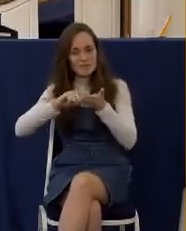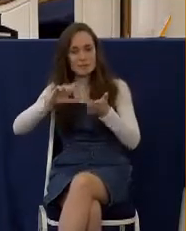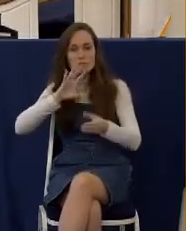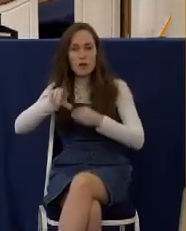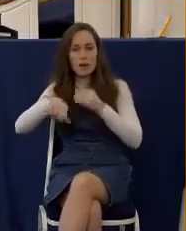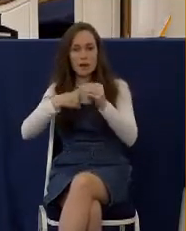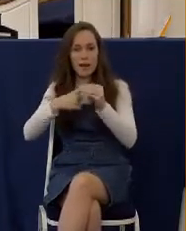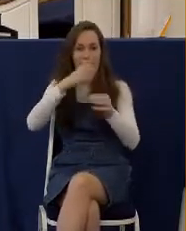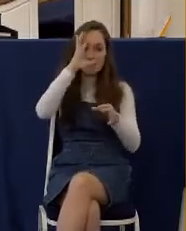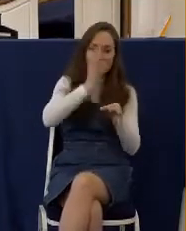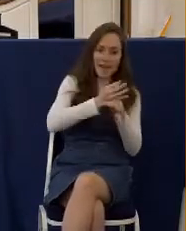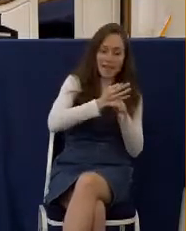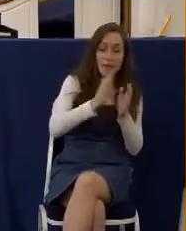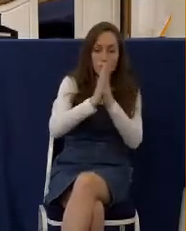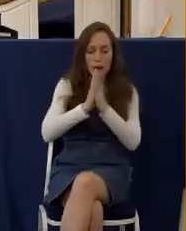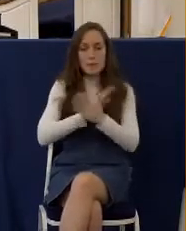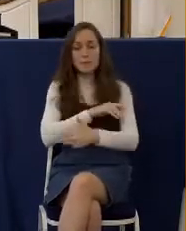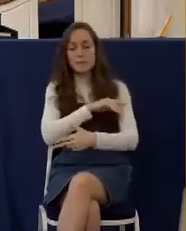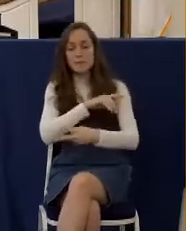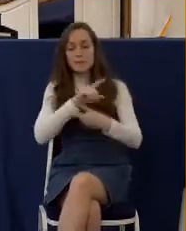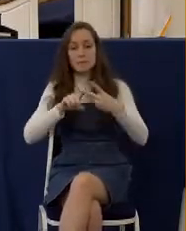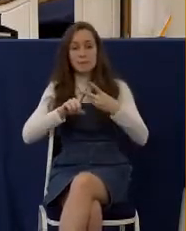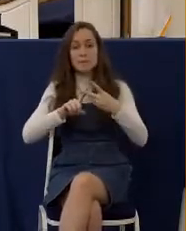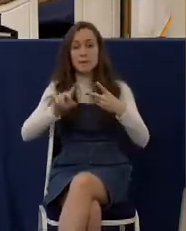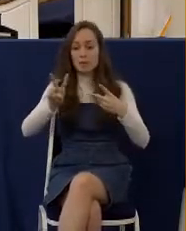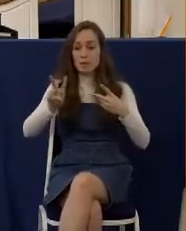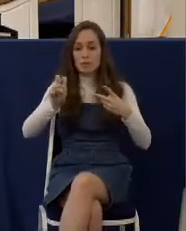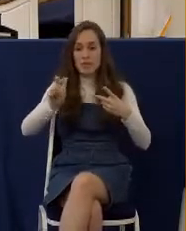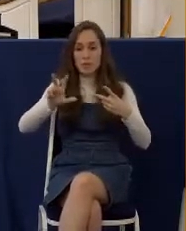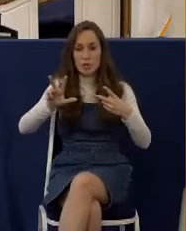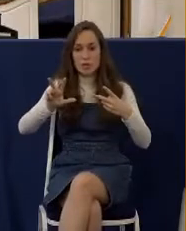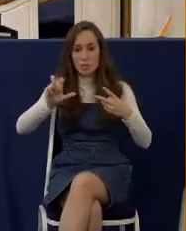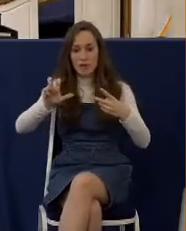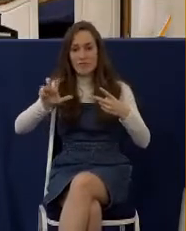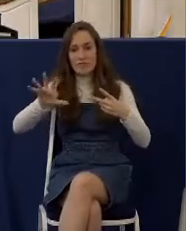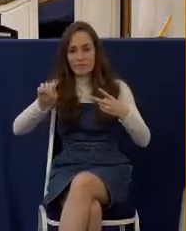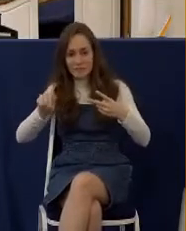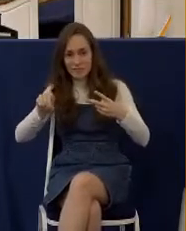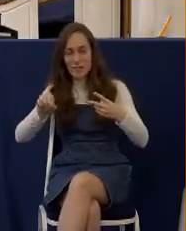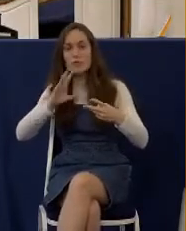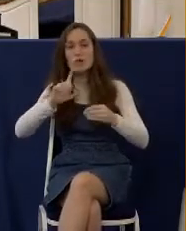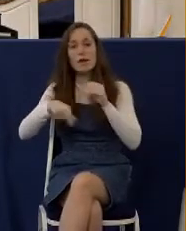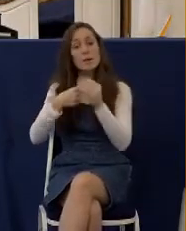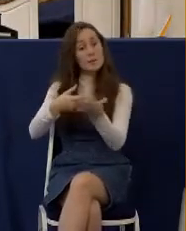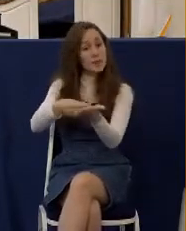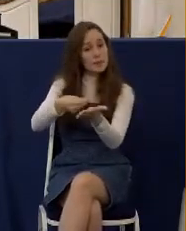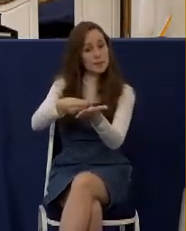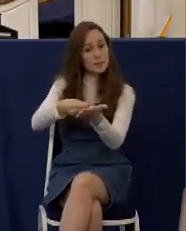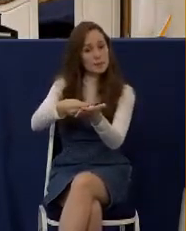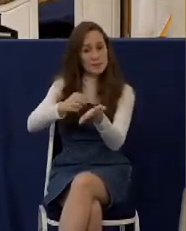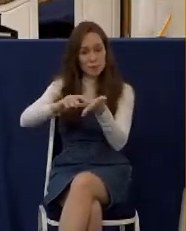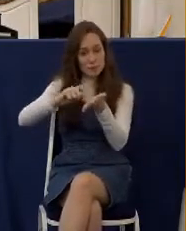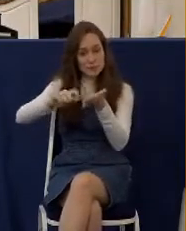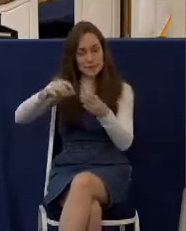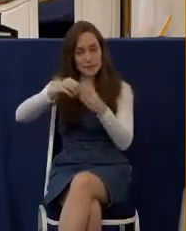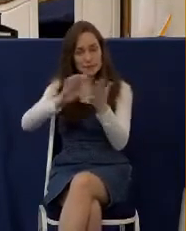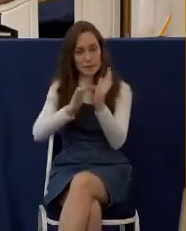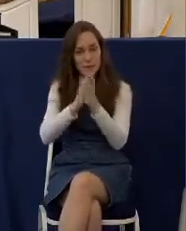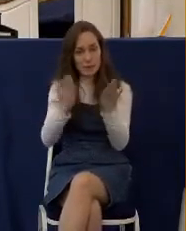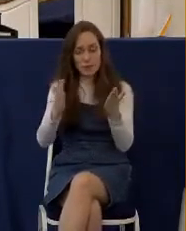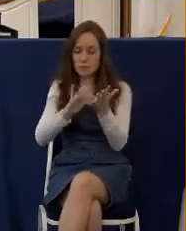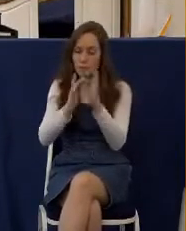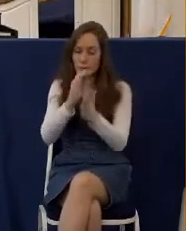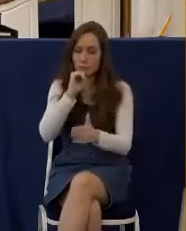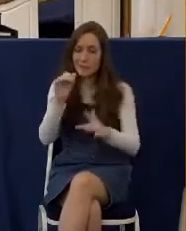faith and prayer? There are 2,350 Bible verses that talk about money. So it's not like the Bible skips over